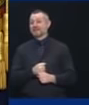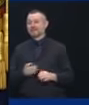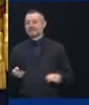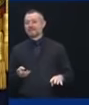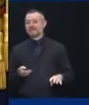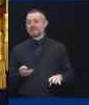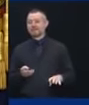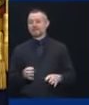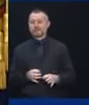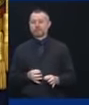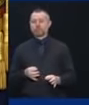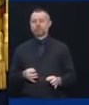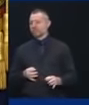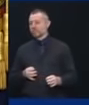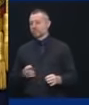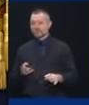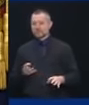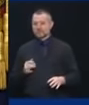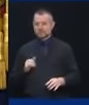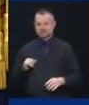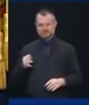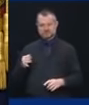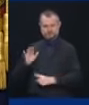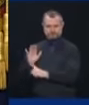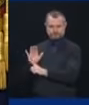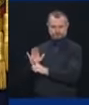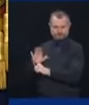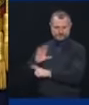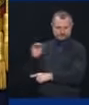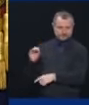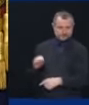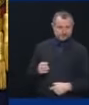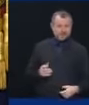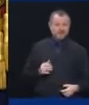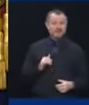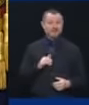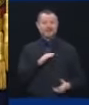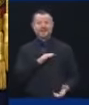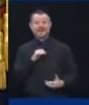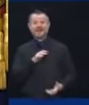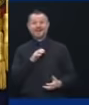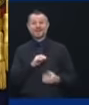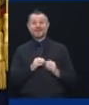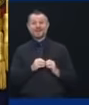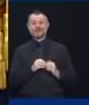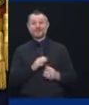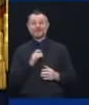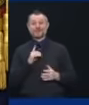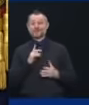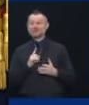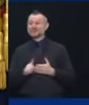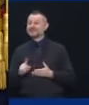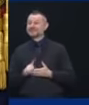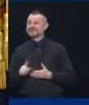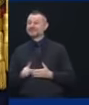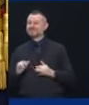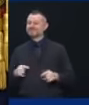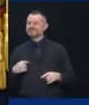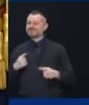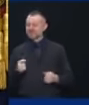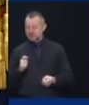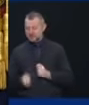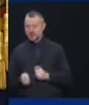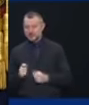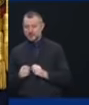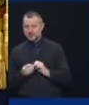in the amount of Johnson & Johnson. We get these allocations on a weekly basis, Andrew, so we make the